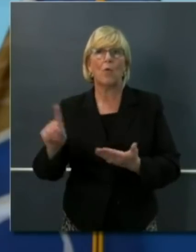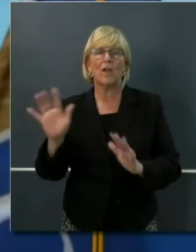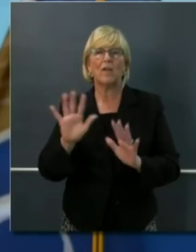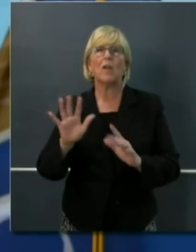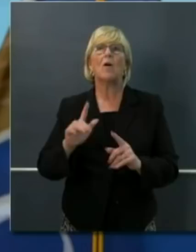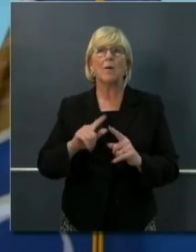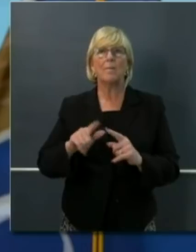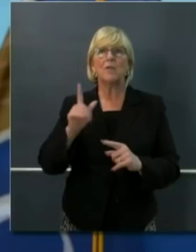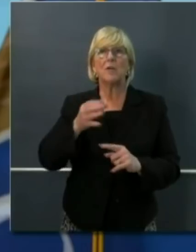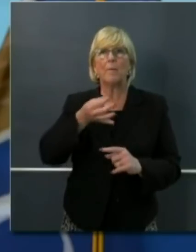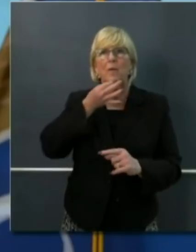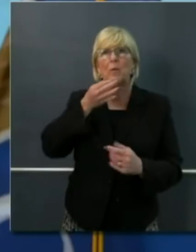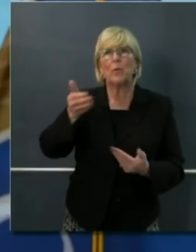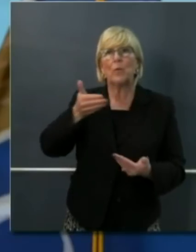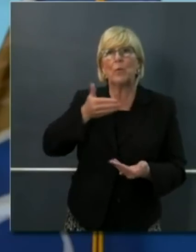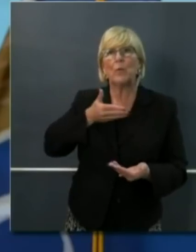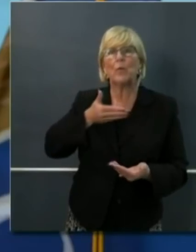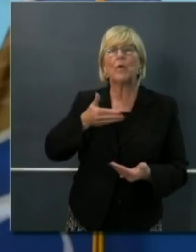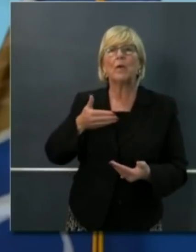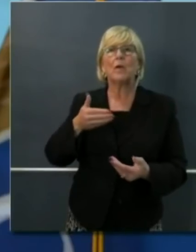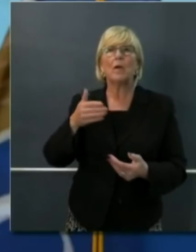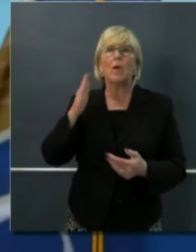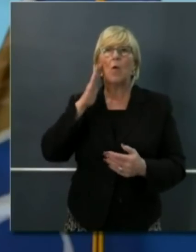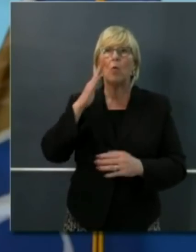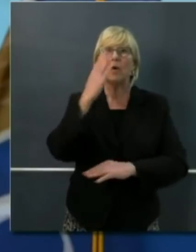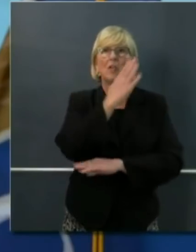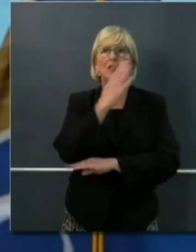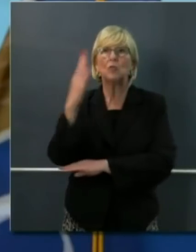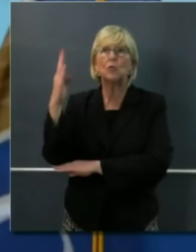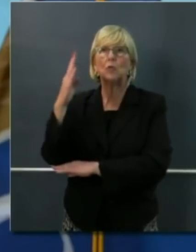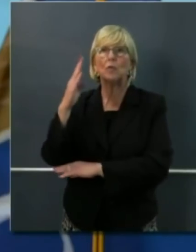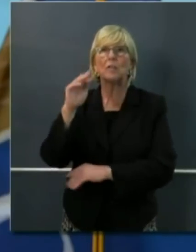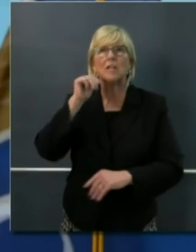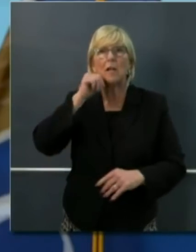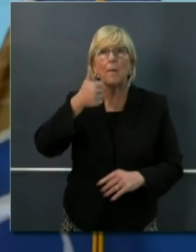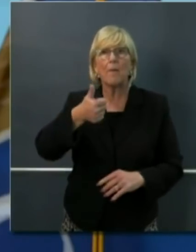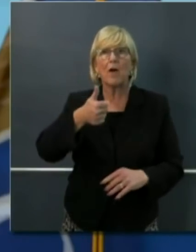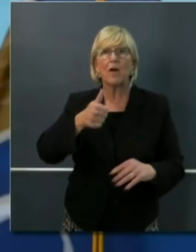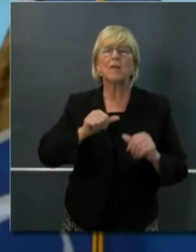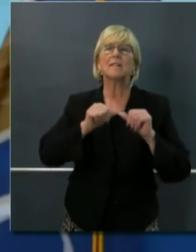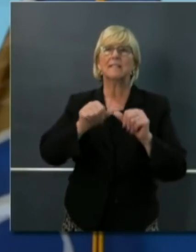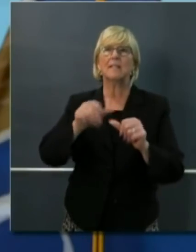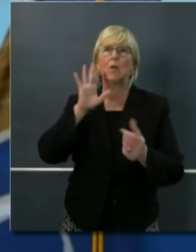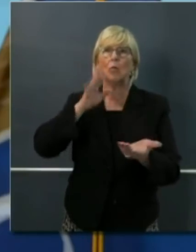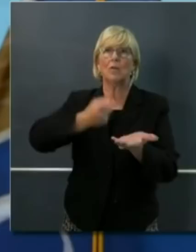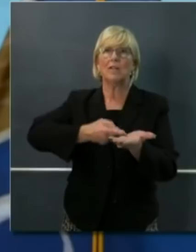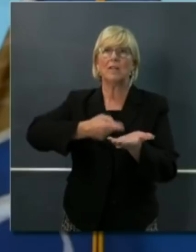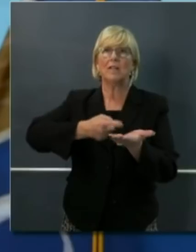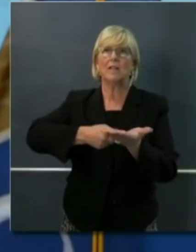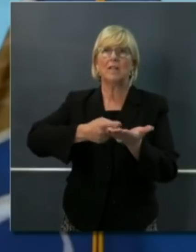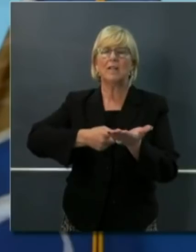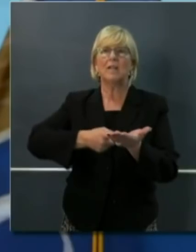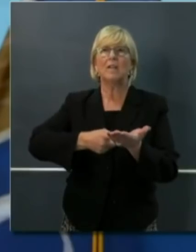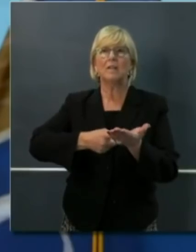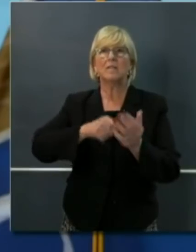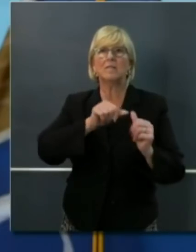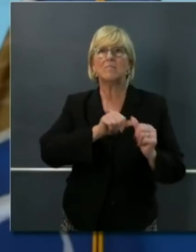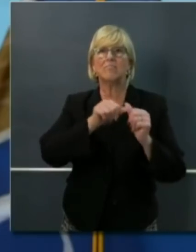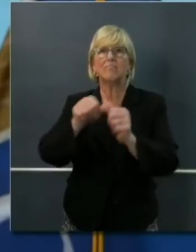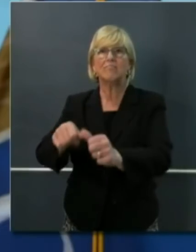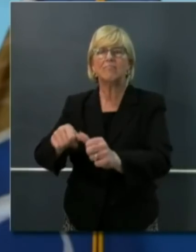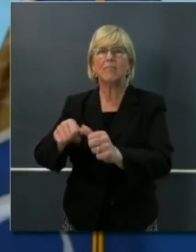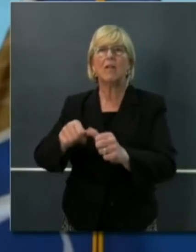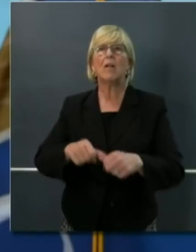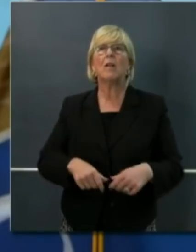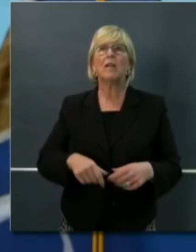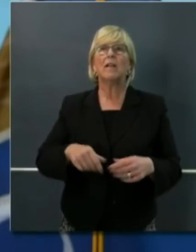as always, we will connect on noon tomorrow and continue this conversation, always by continuing to consider